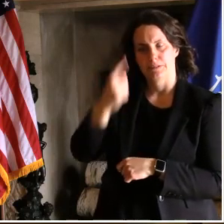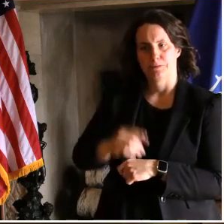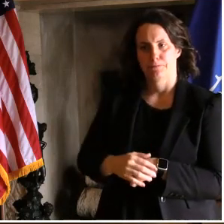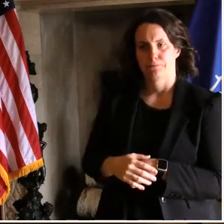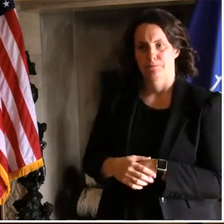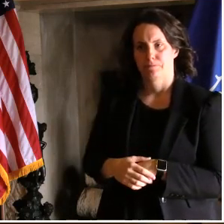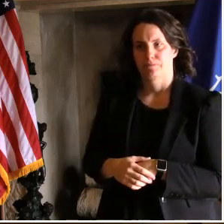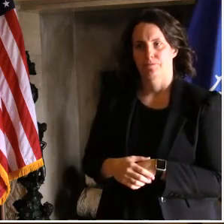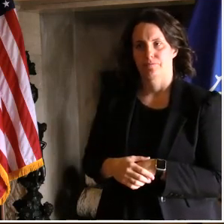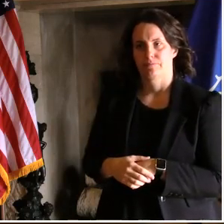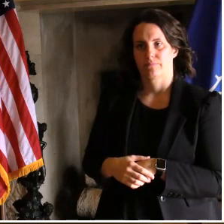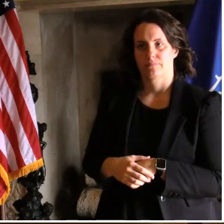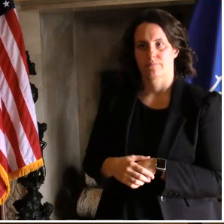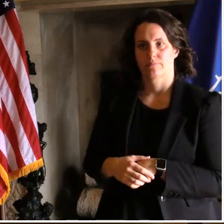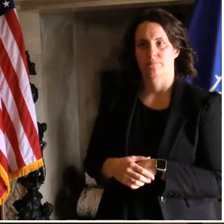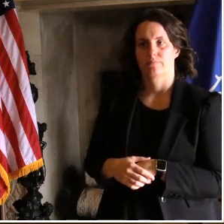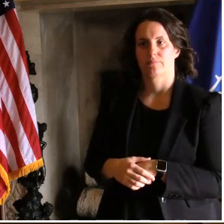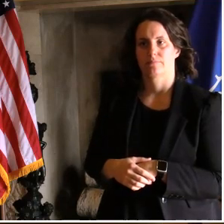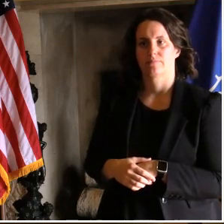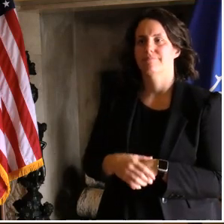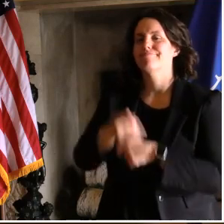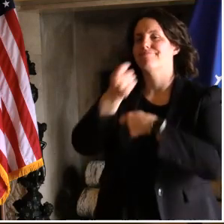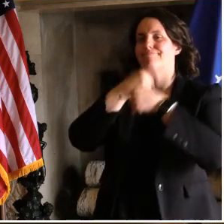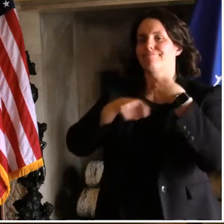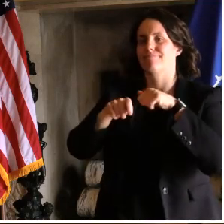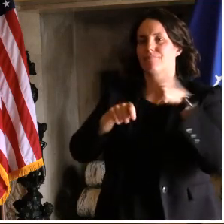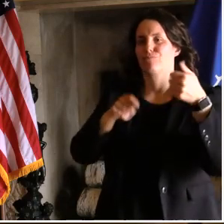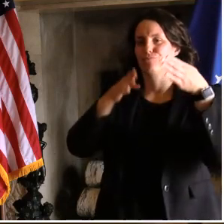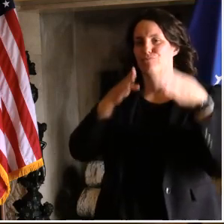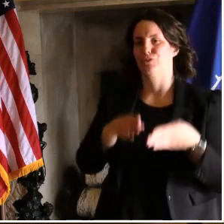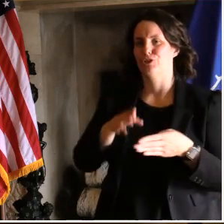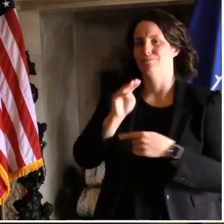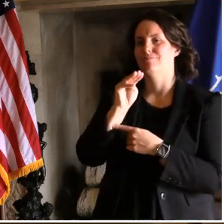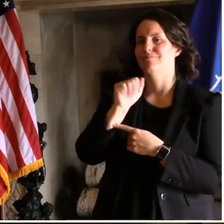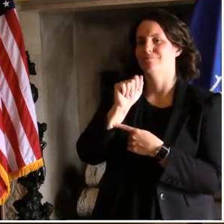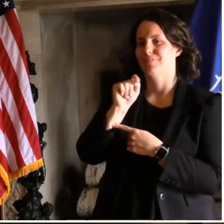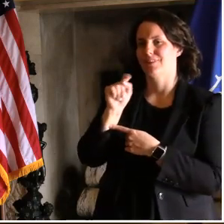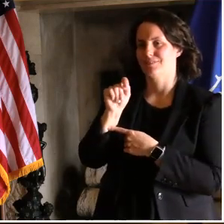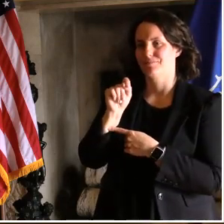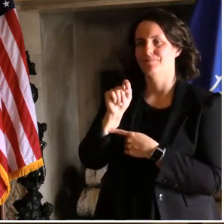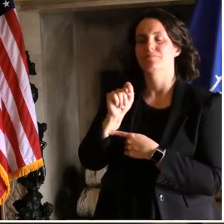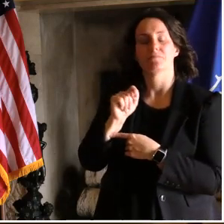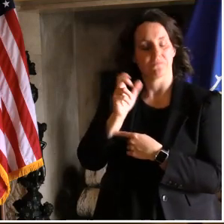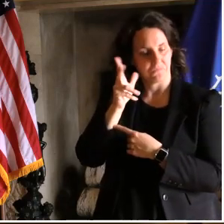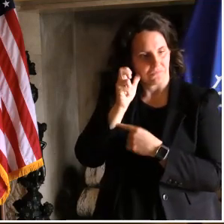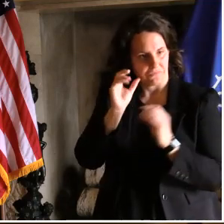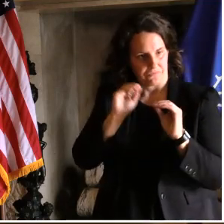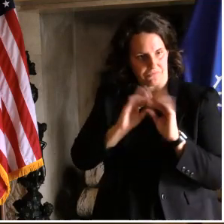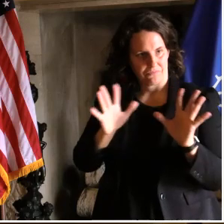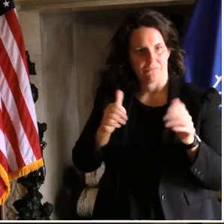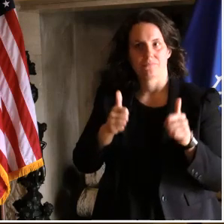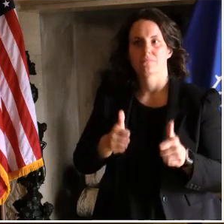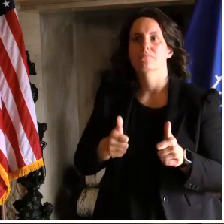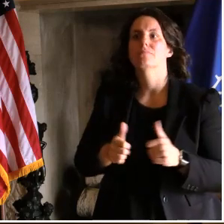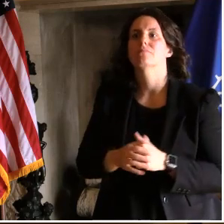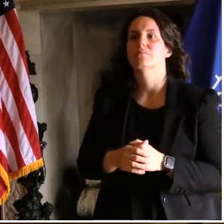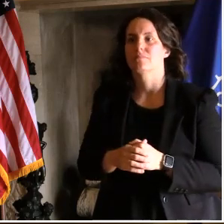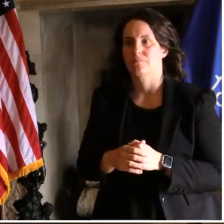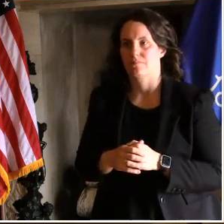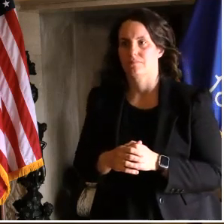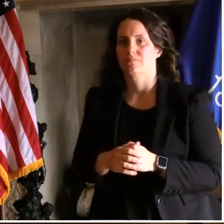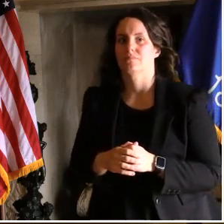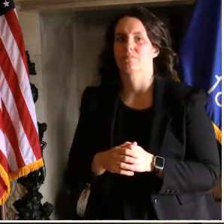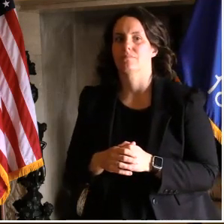Hi, can you hear me? This is Matt Clark filling in for Stephanie. Yes, we can hear you. Go ahead, please. This question is for the governor. What